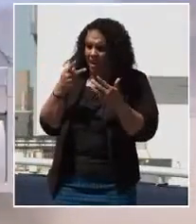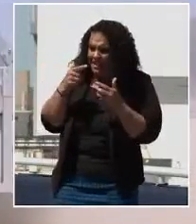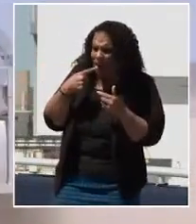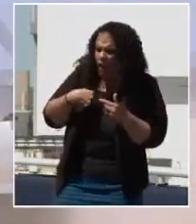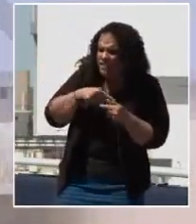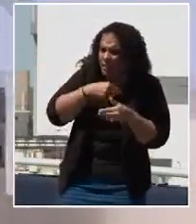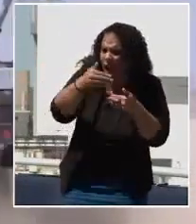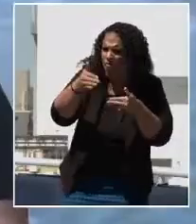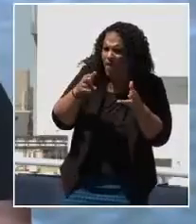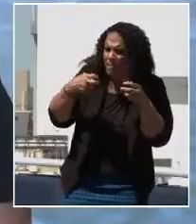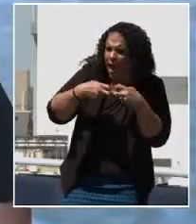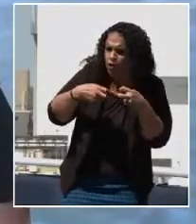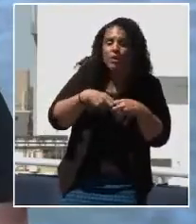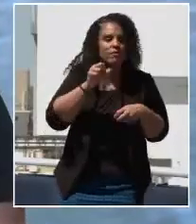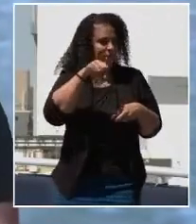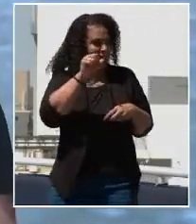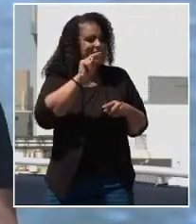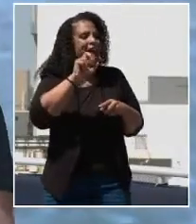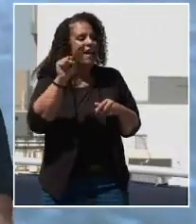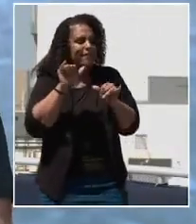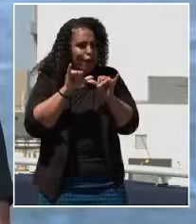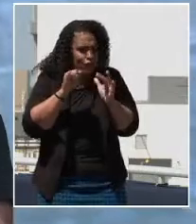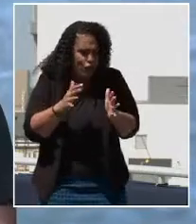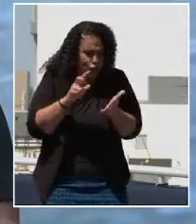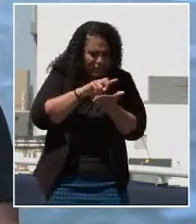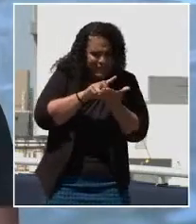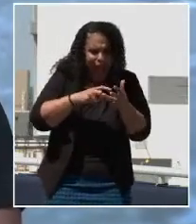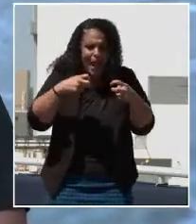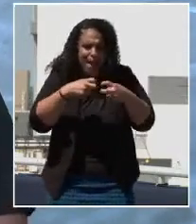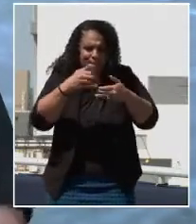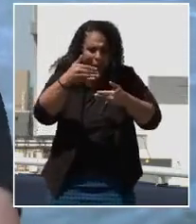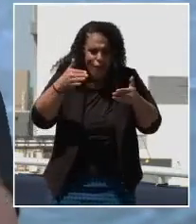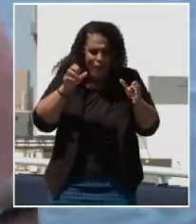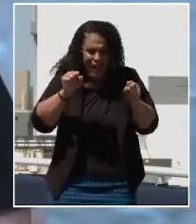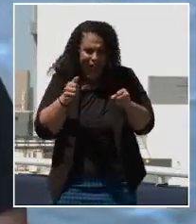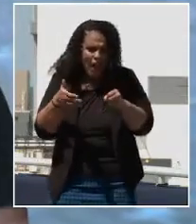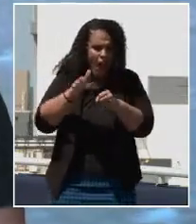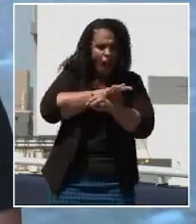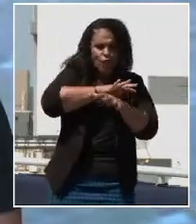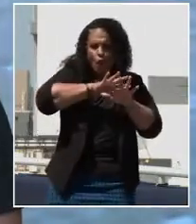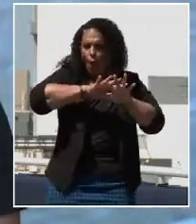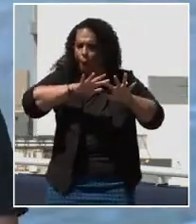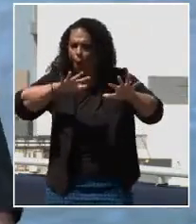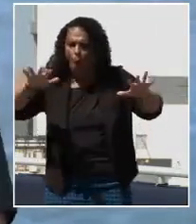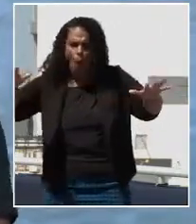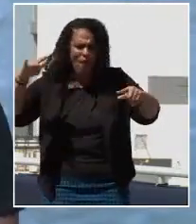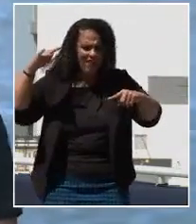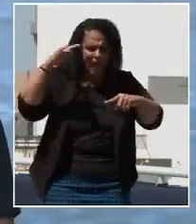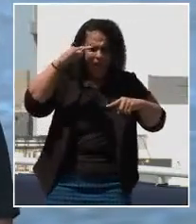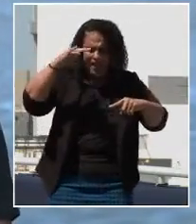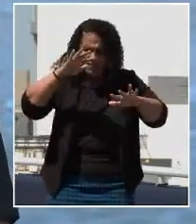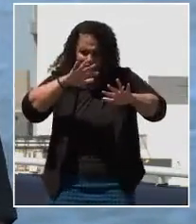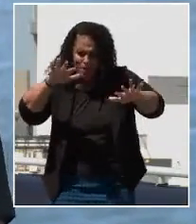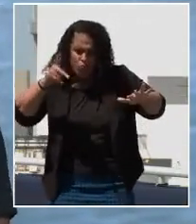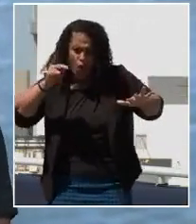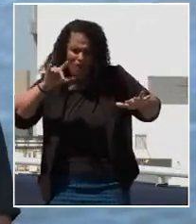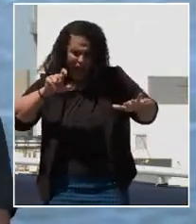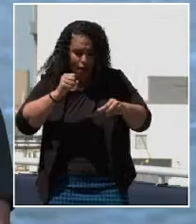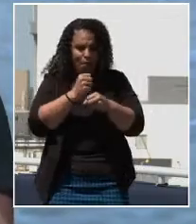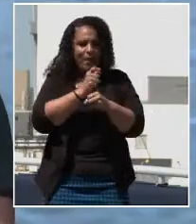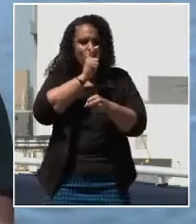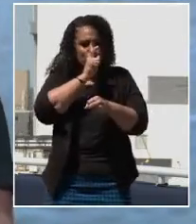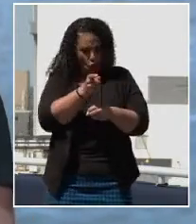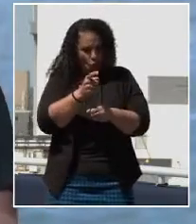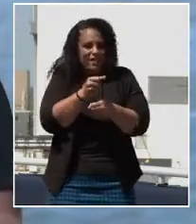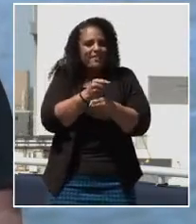batteries sure our NASA Engineers designed batteries that could cover the entire flight profile and we did this safely to make sure that